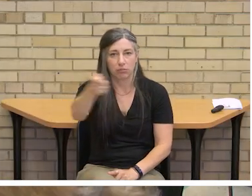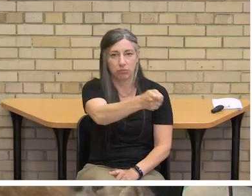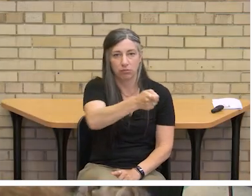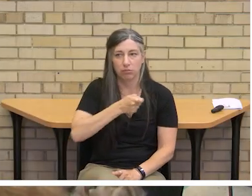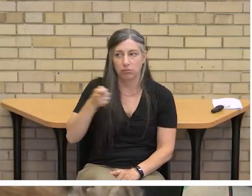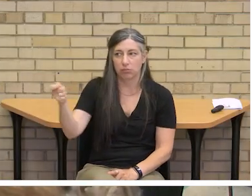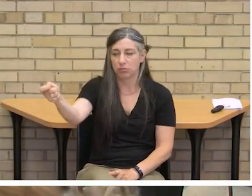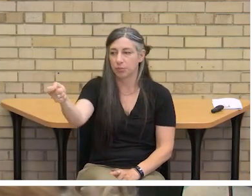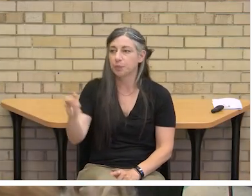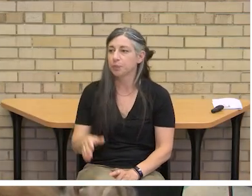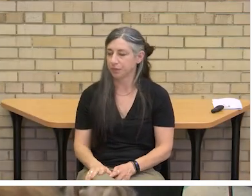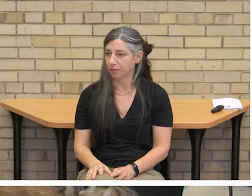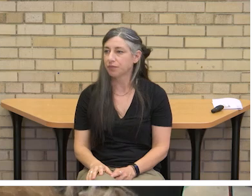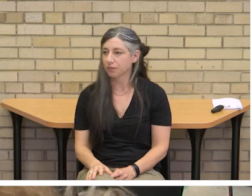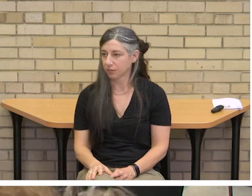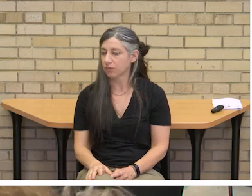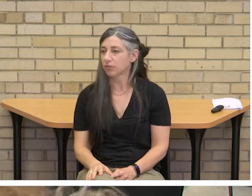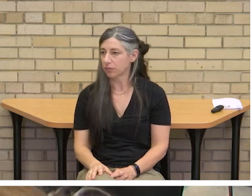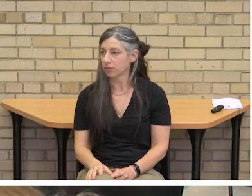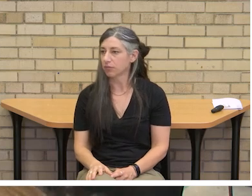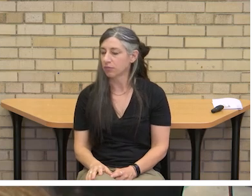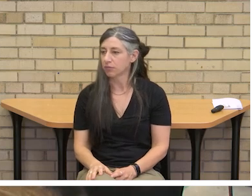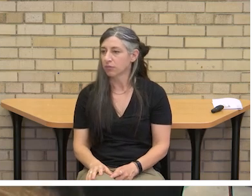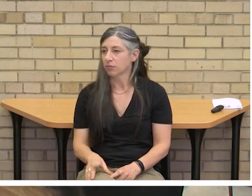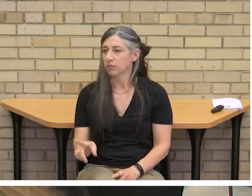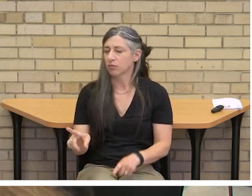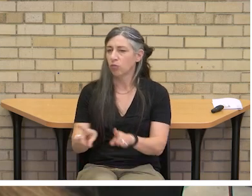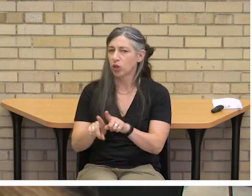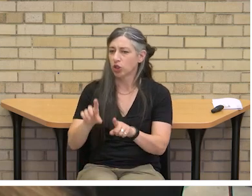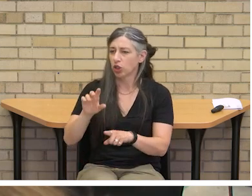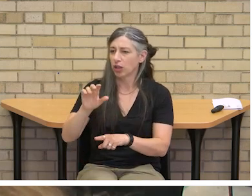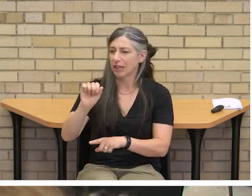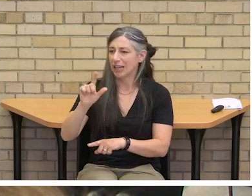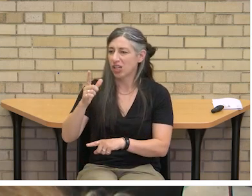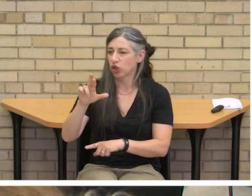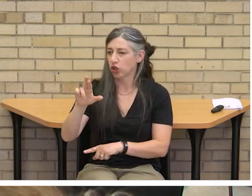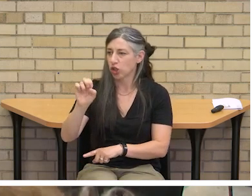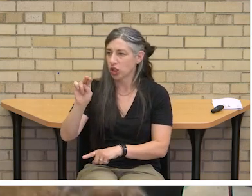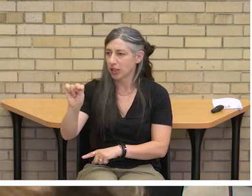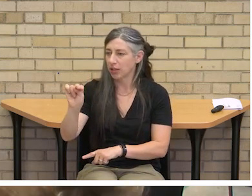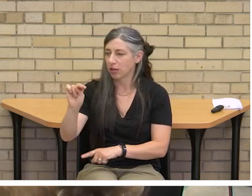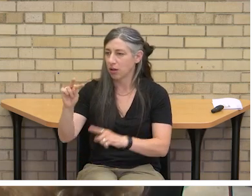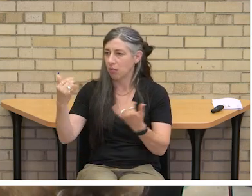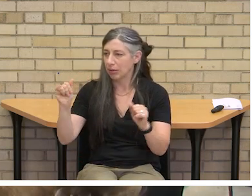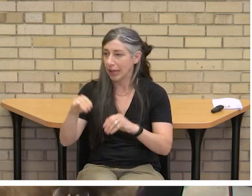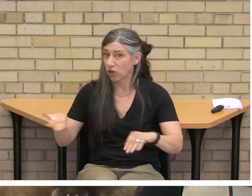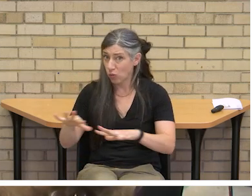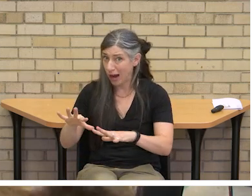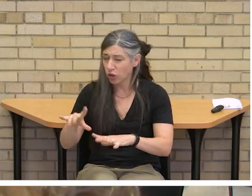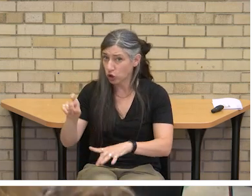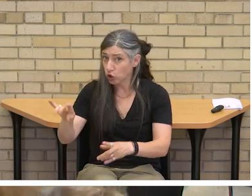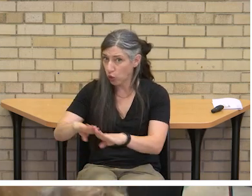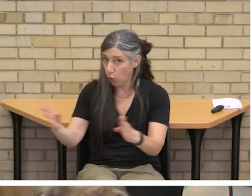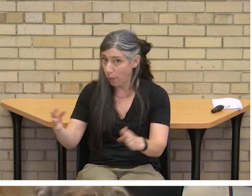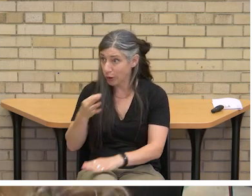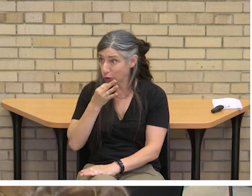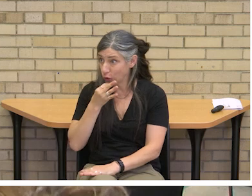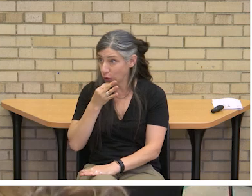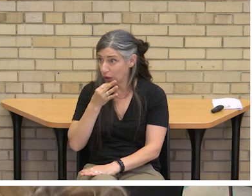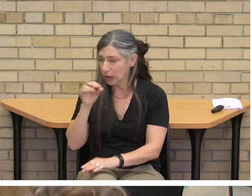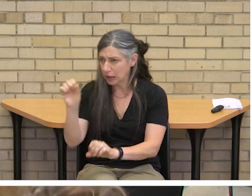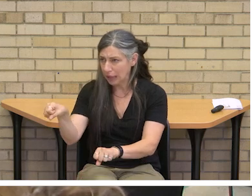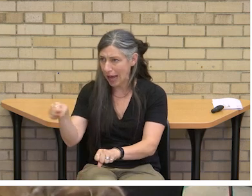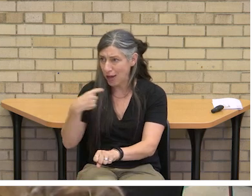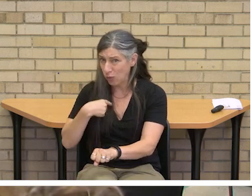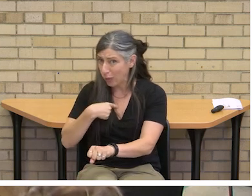there's disincentives. Yes. All right, that's what. The other thing I have is the Anderson Playground is scheduled to open soon. Is there any way to